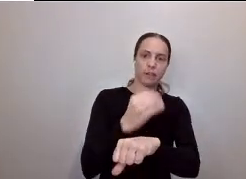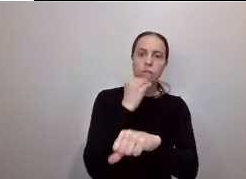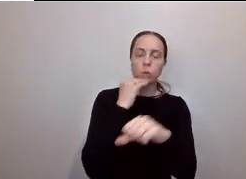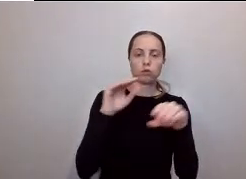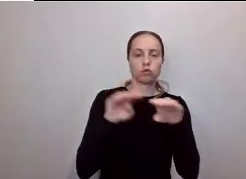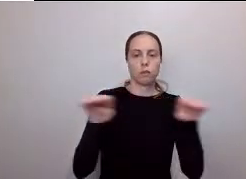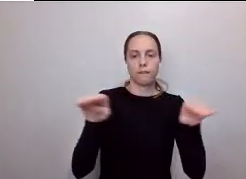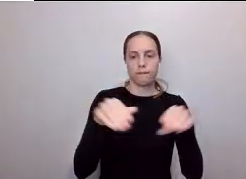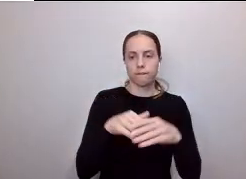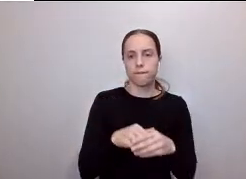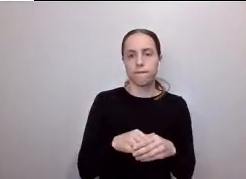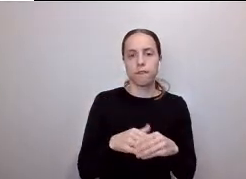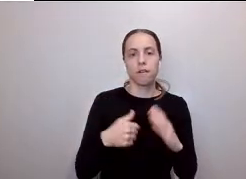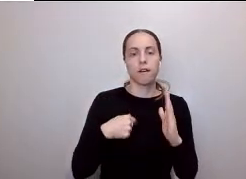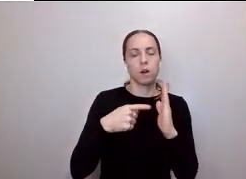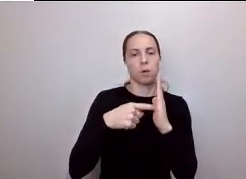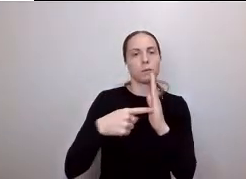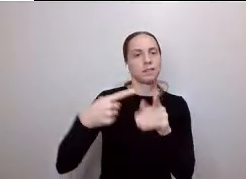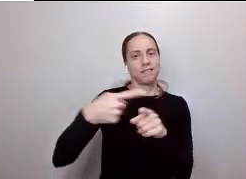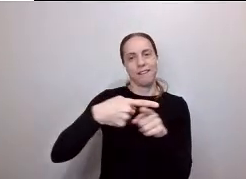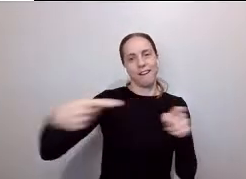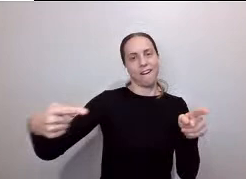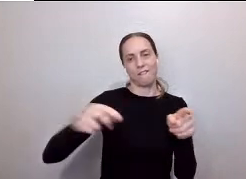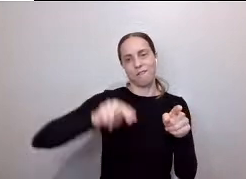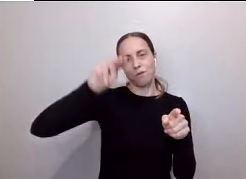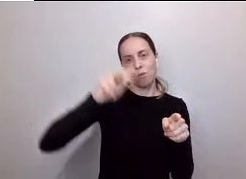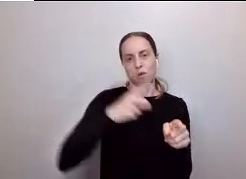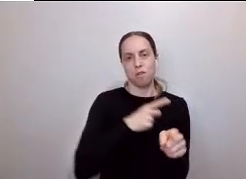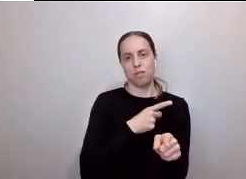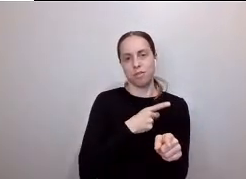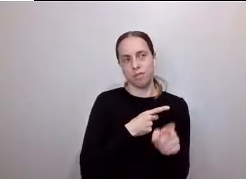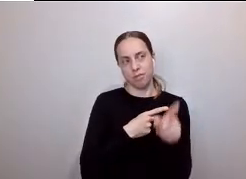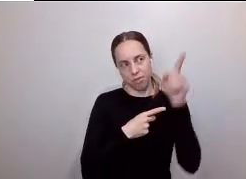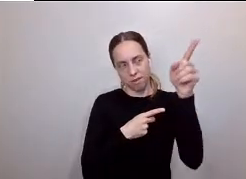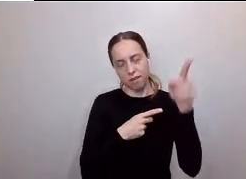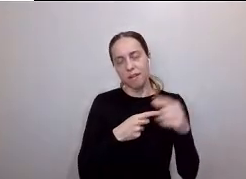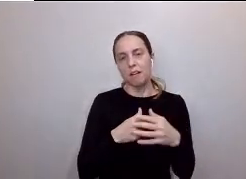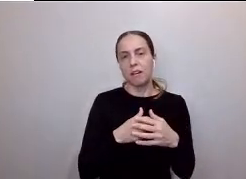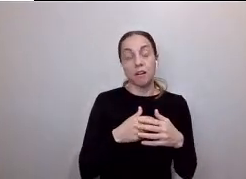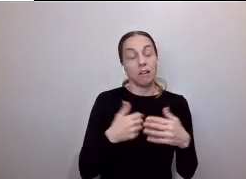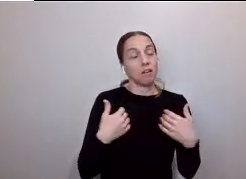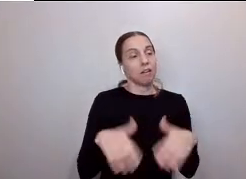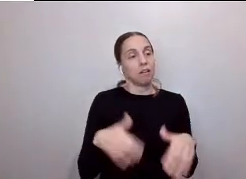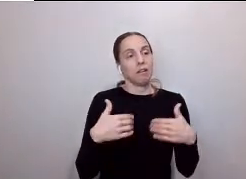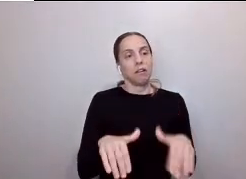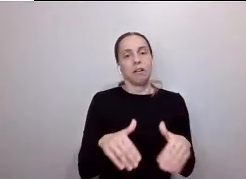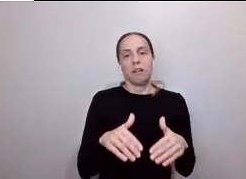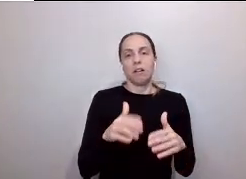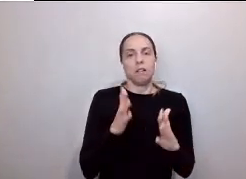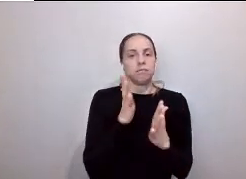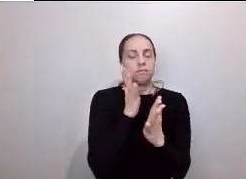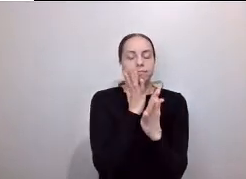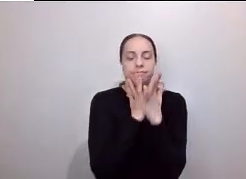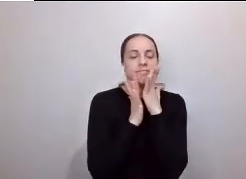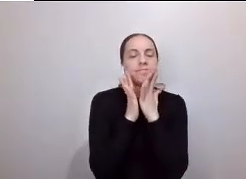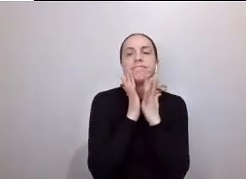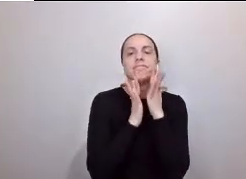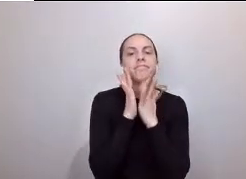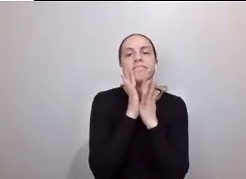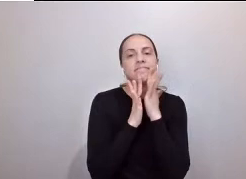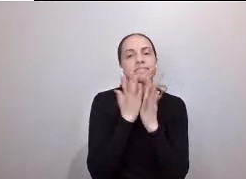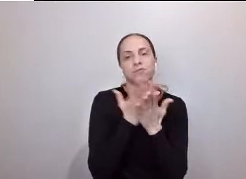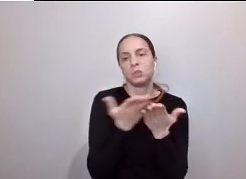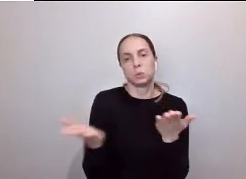North Minneapolis, and we are incredibly resource starved in this part of North Minneapolis. I think that there's this